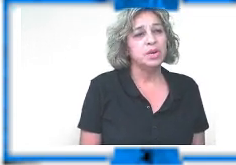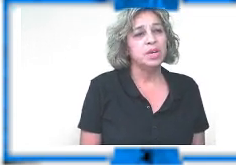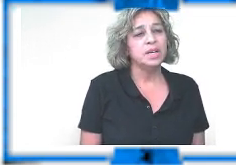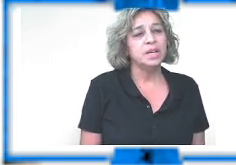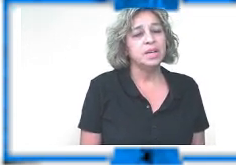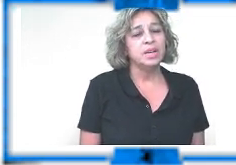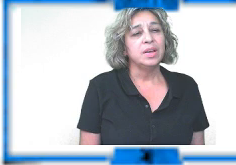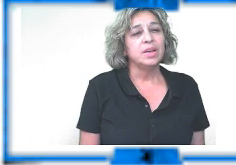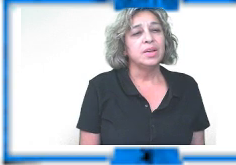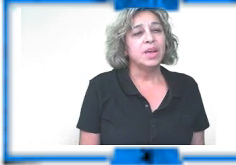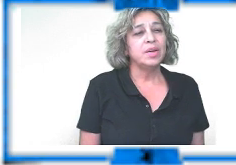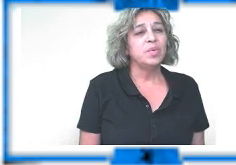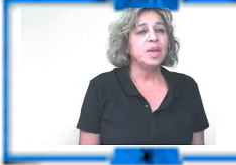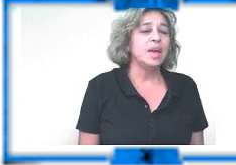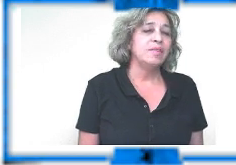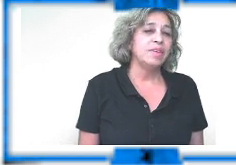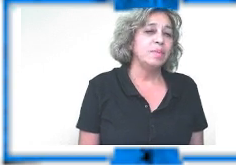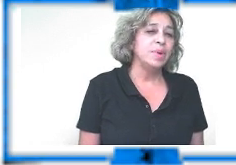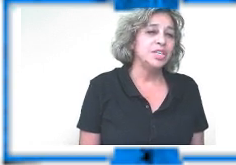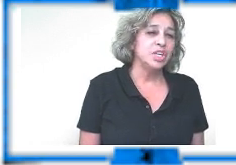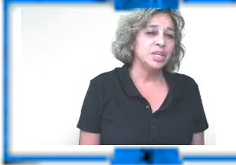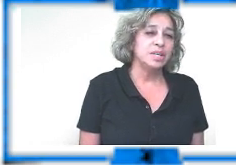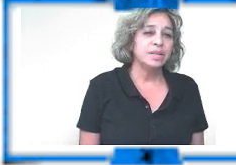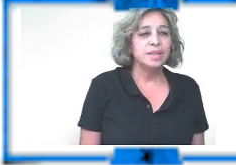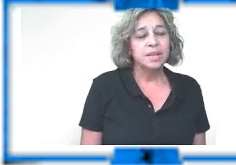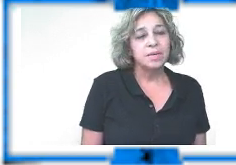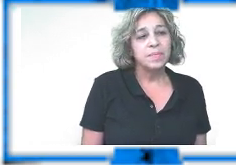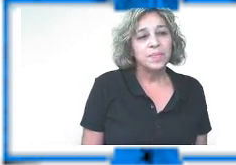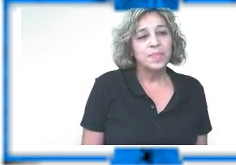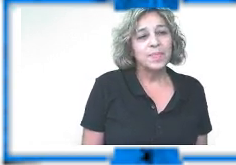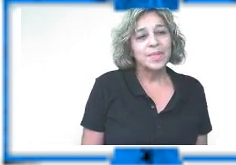doing good, and we have a budget.